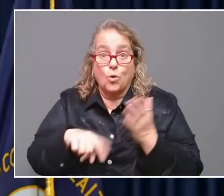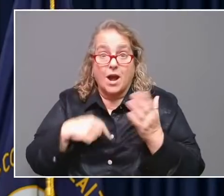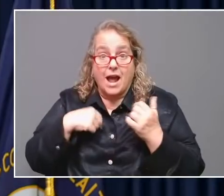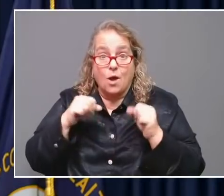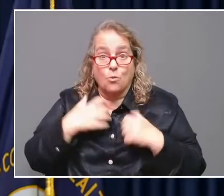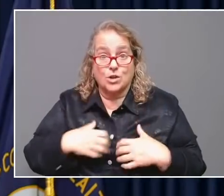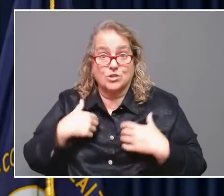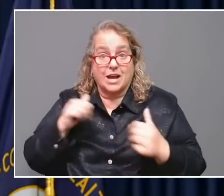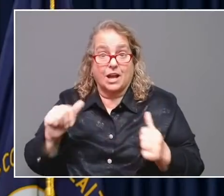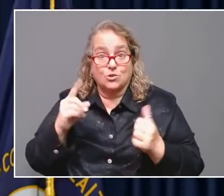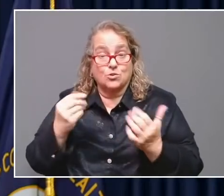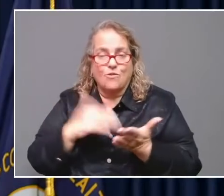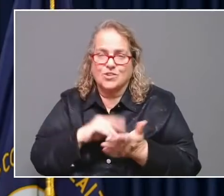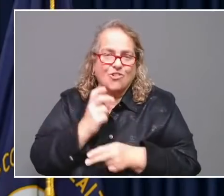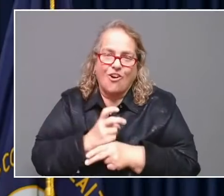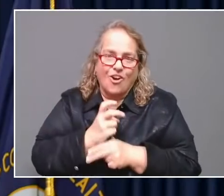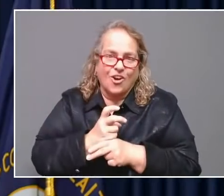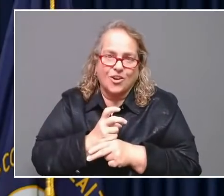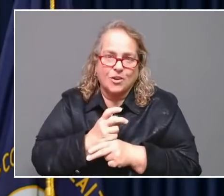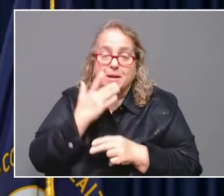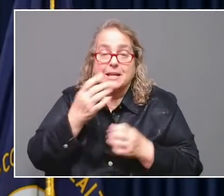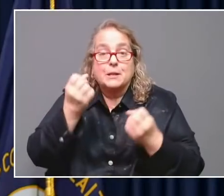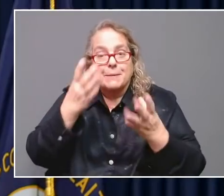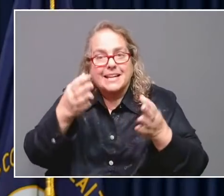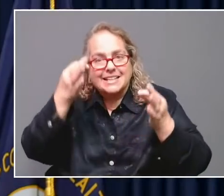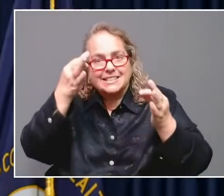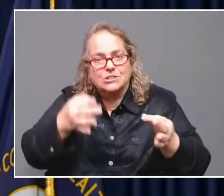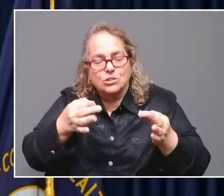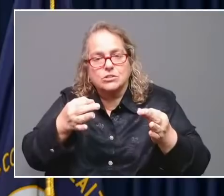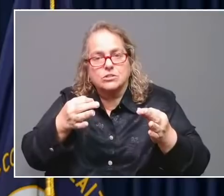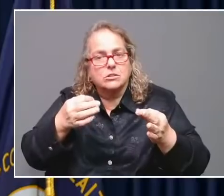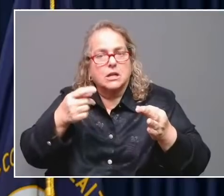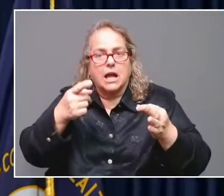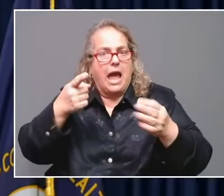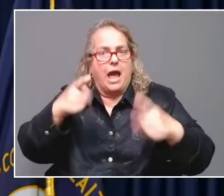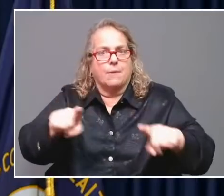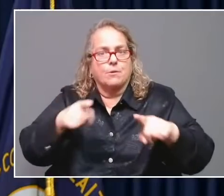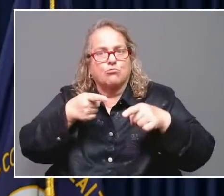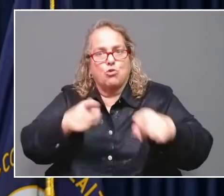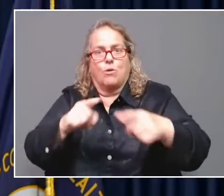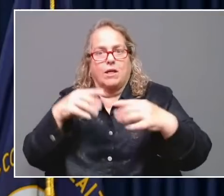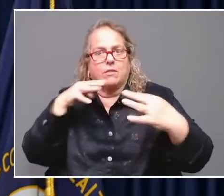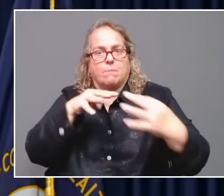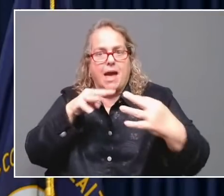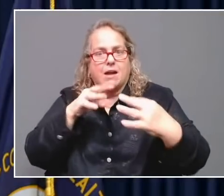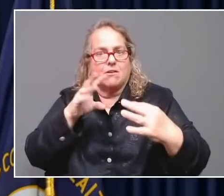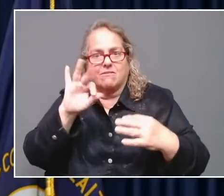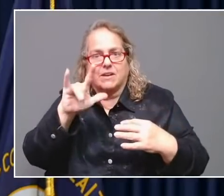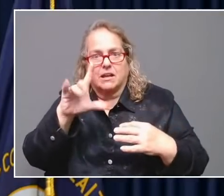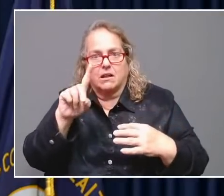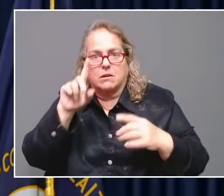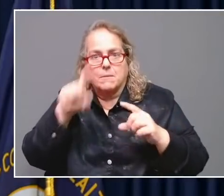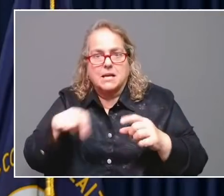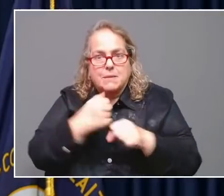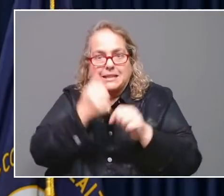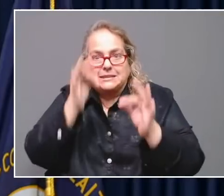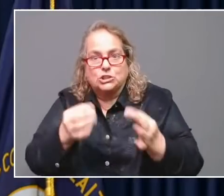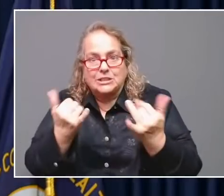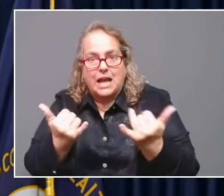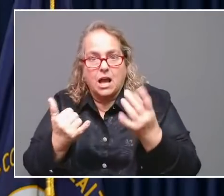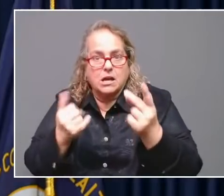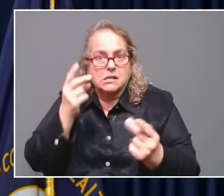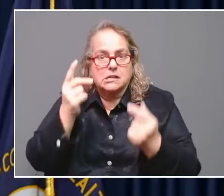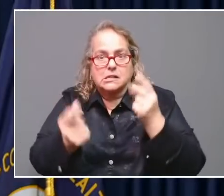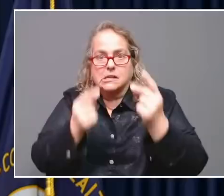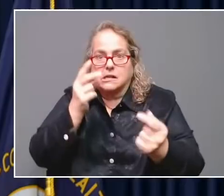to be battlefield decisions that you can't wait on and that you can't put in the normal, let's spend 4 months of government